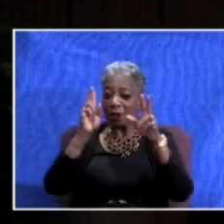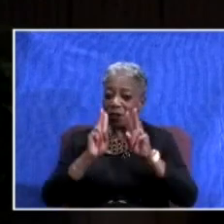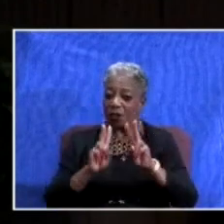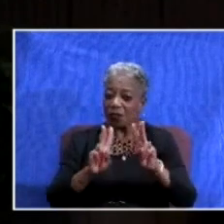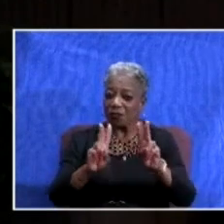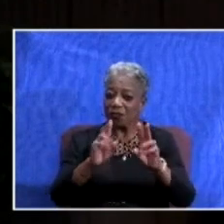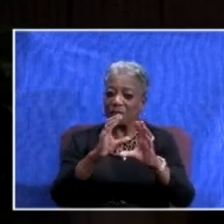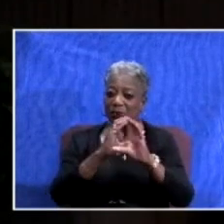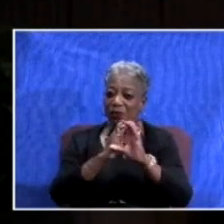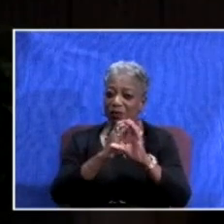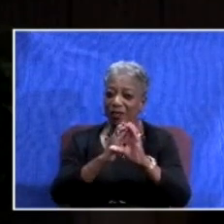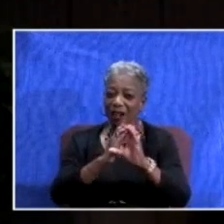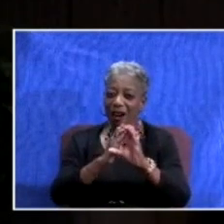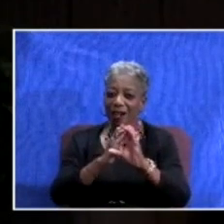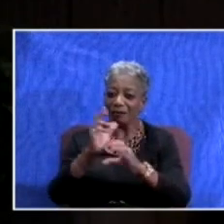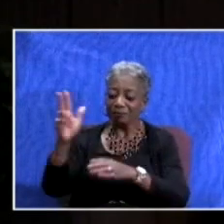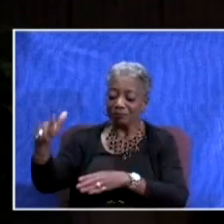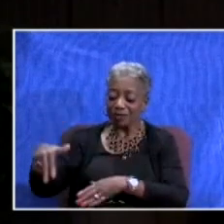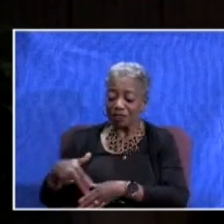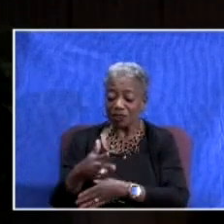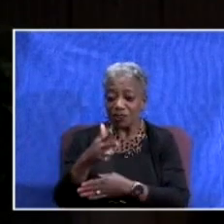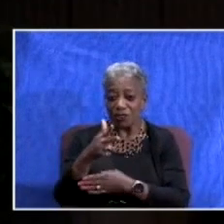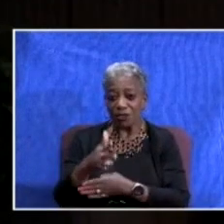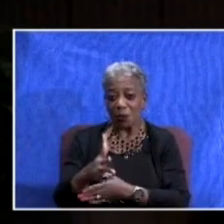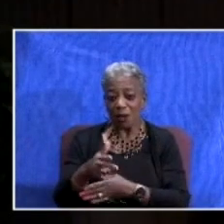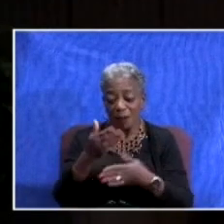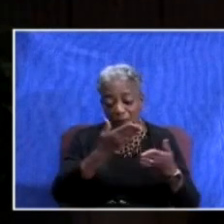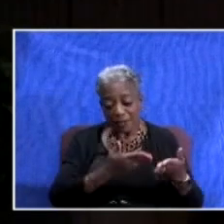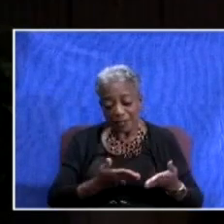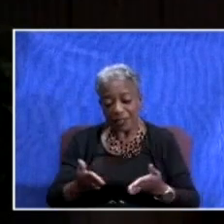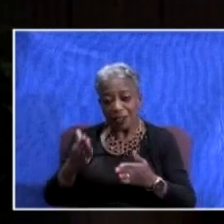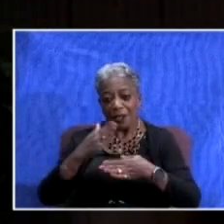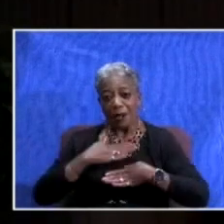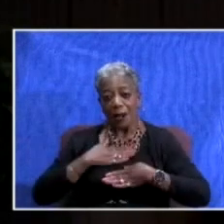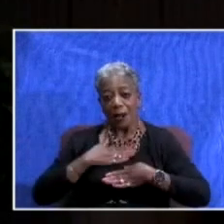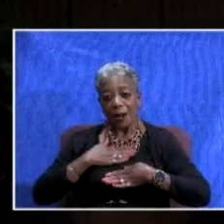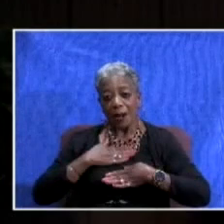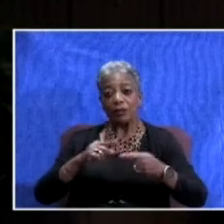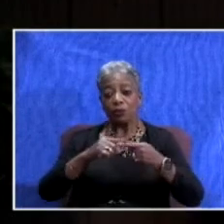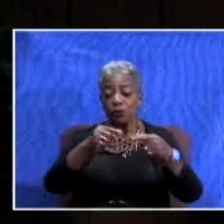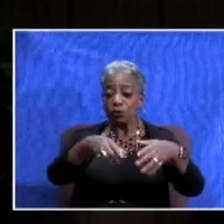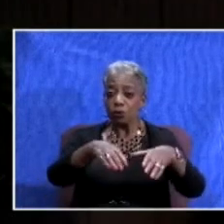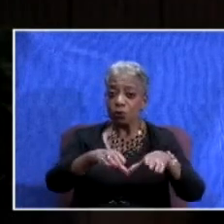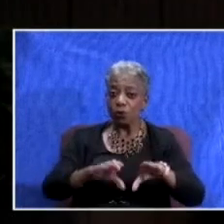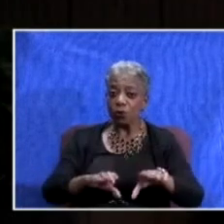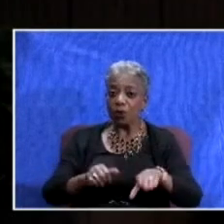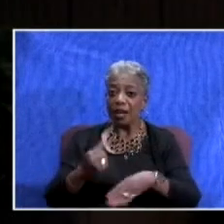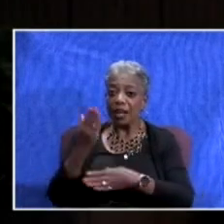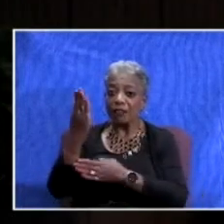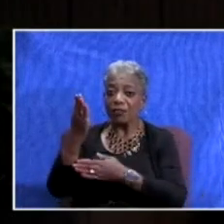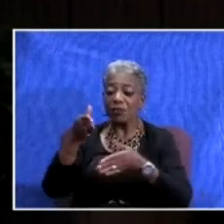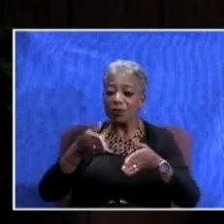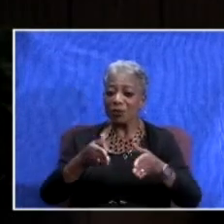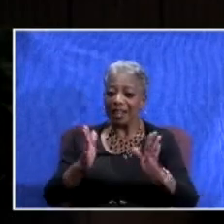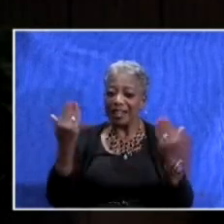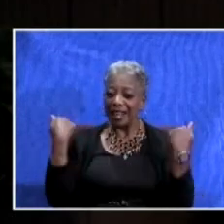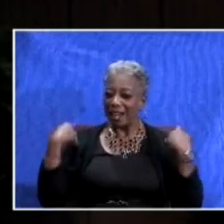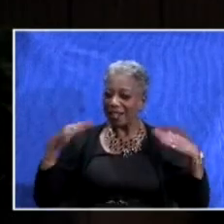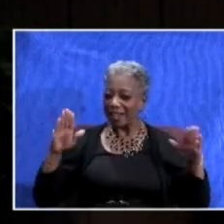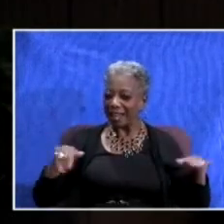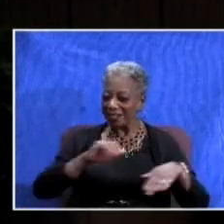our bodies to some mortuary. But you had angels all night and all